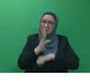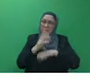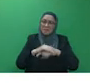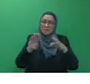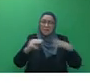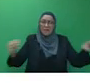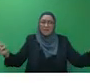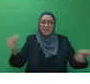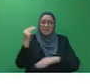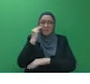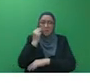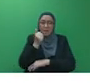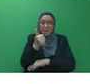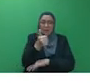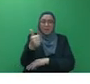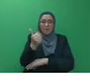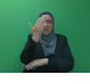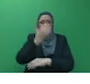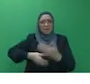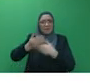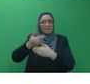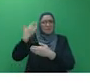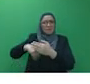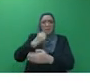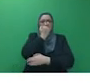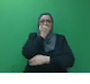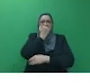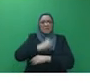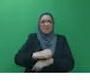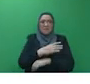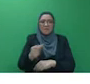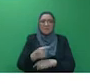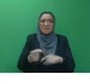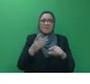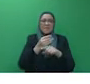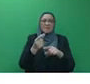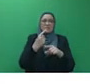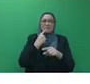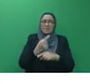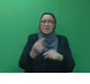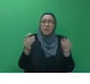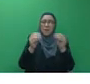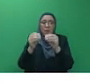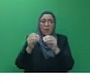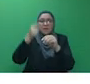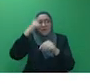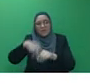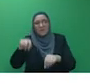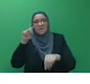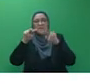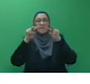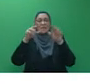he can speak basso so well almost like a native speaker uh so these two points of adaptability and